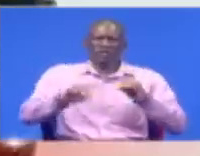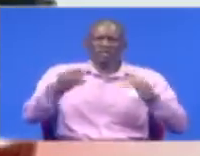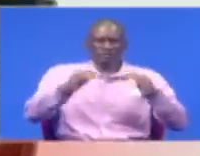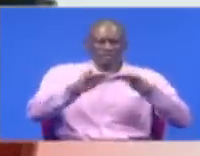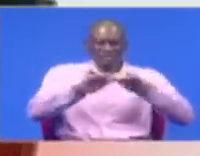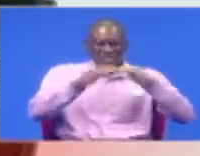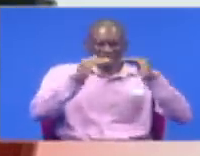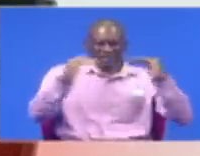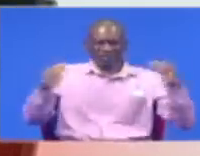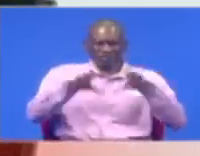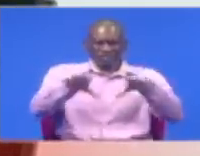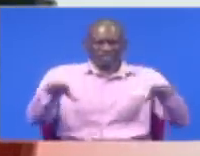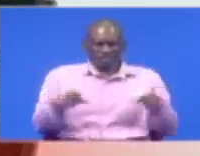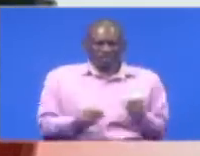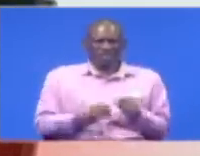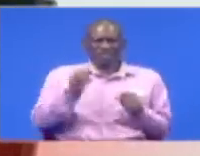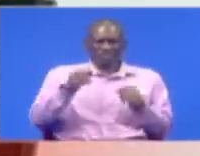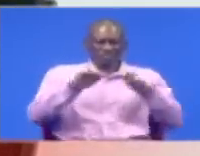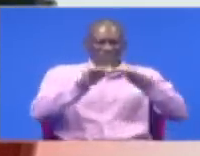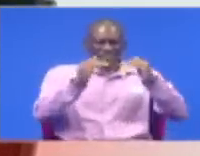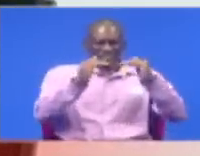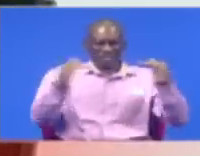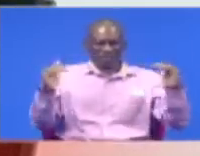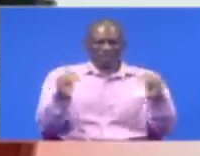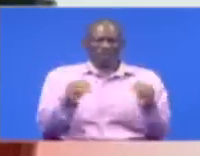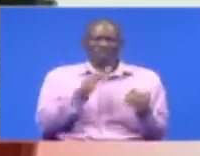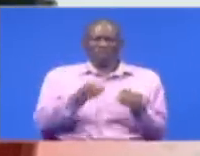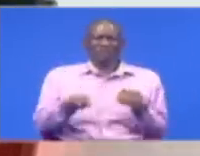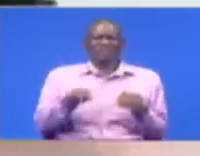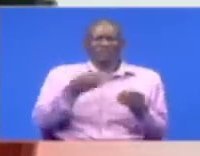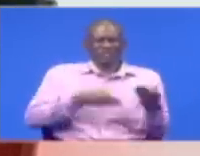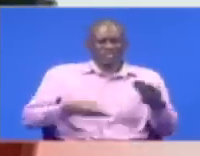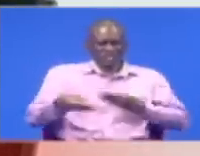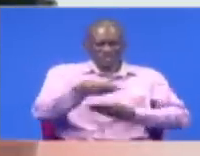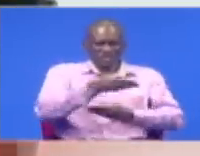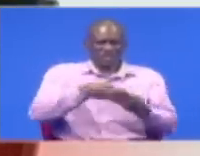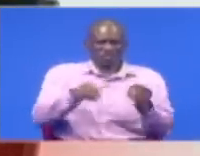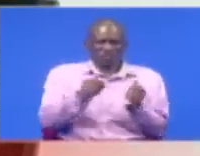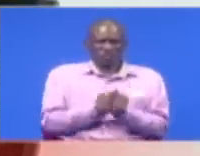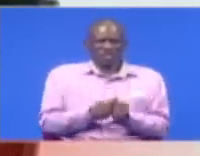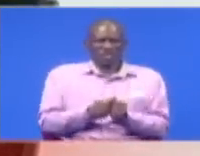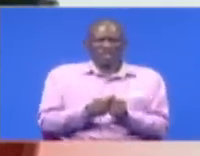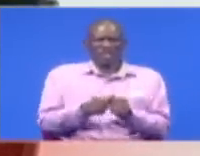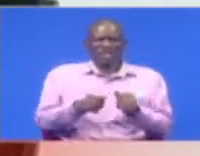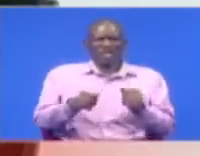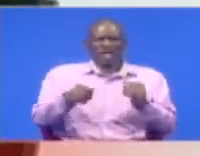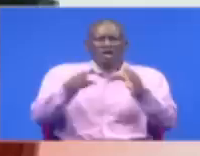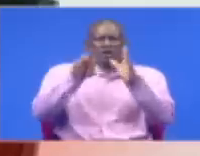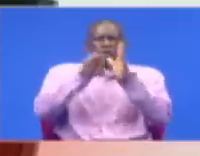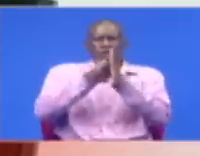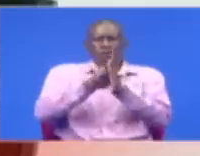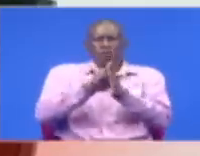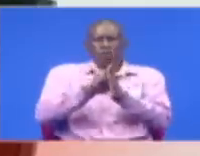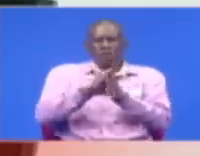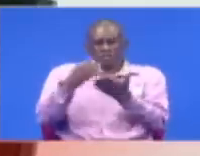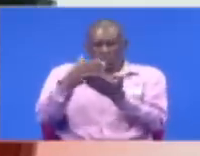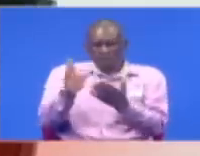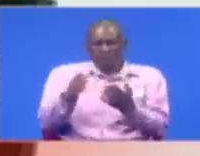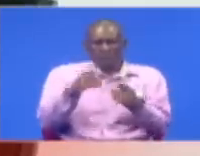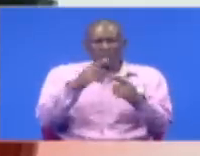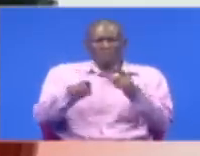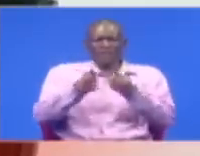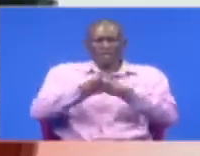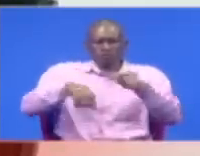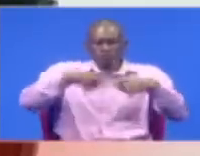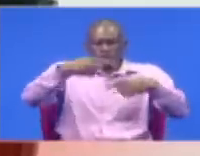system. The first tire being our first interaction with the law faculty. But as we